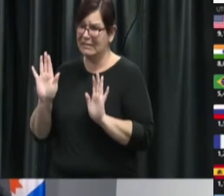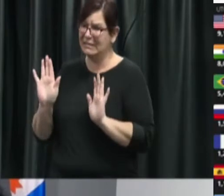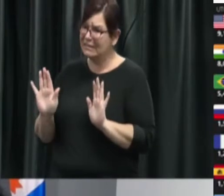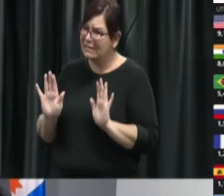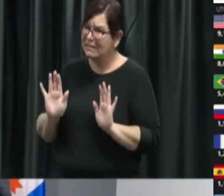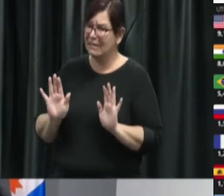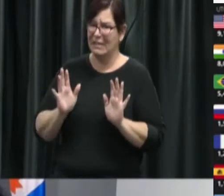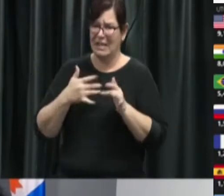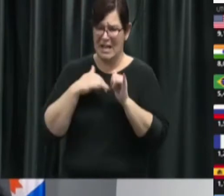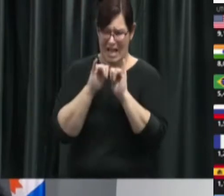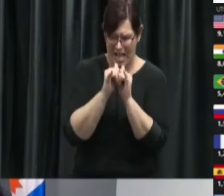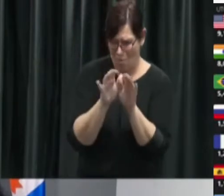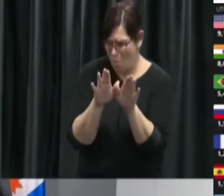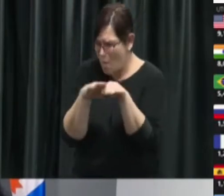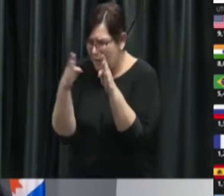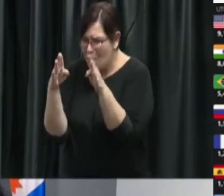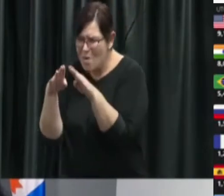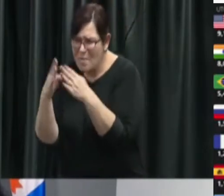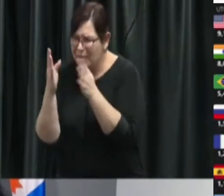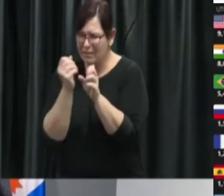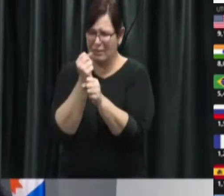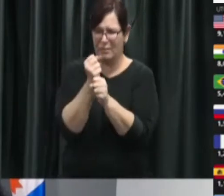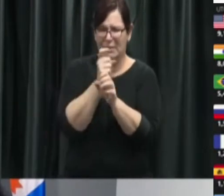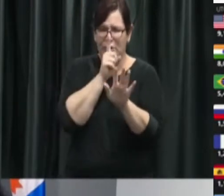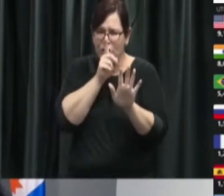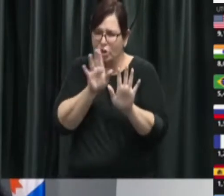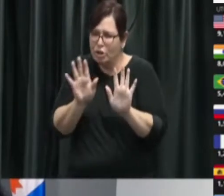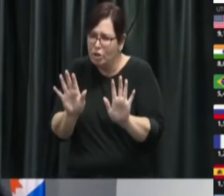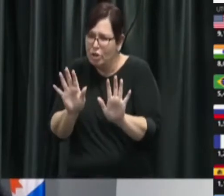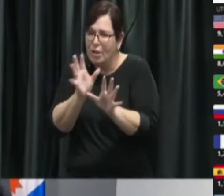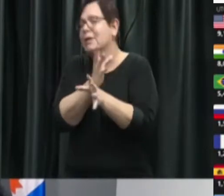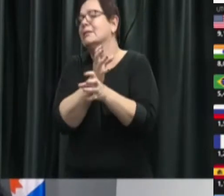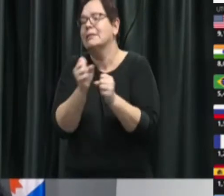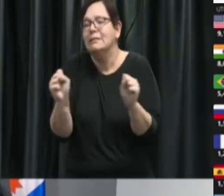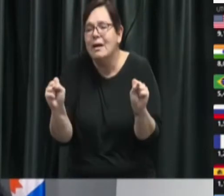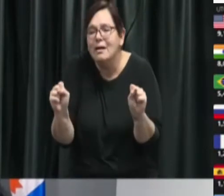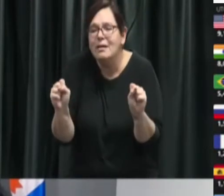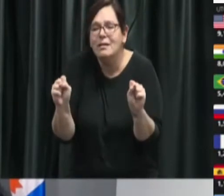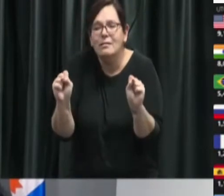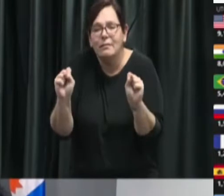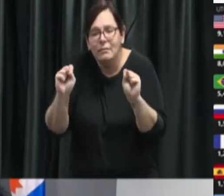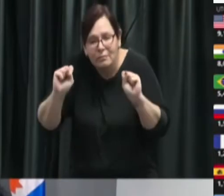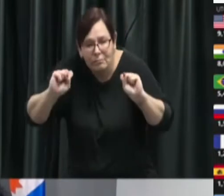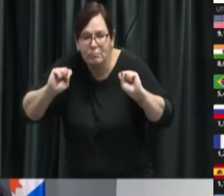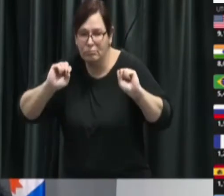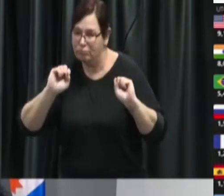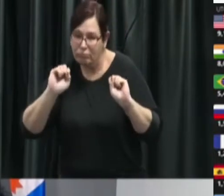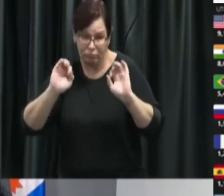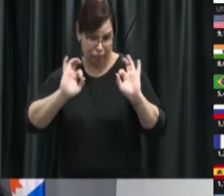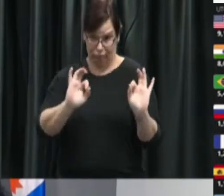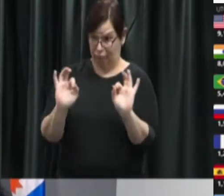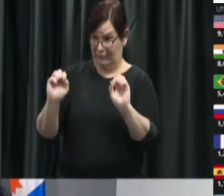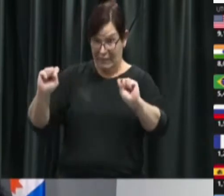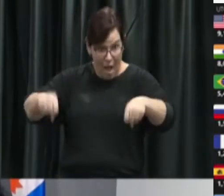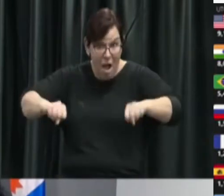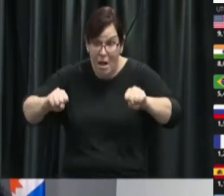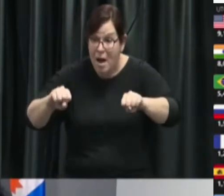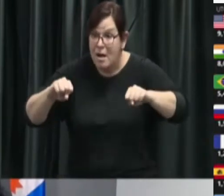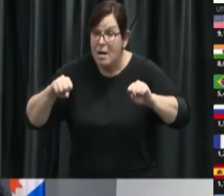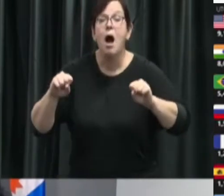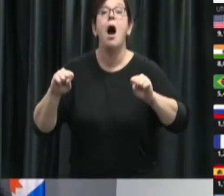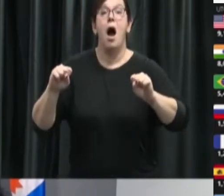what ways exist, if any, to in fact have doors open safely and see them remain open. Dr. Davila will